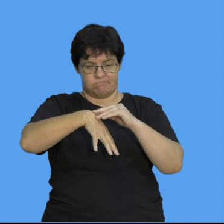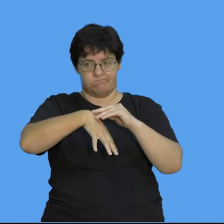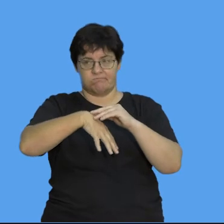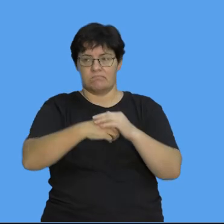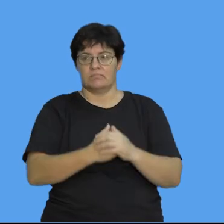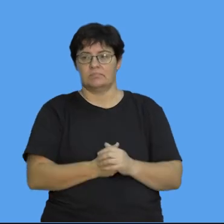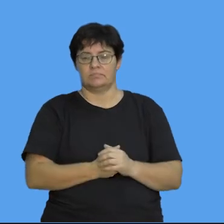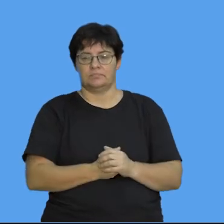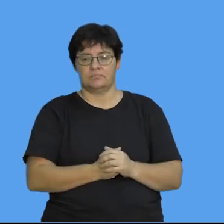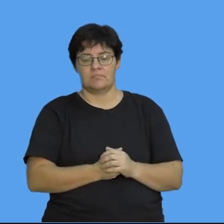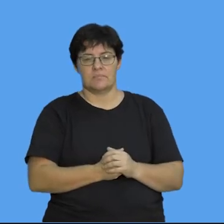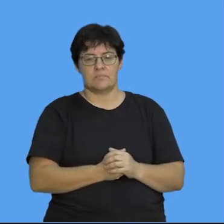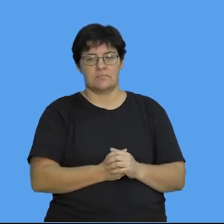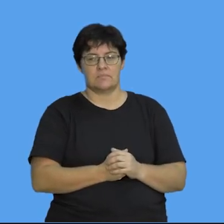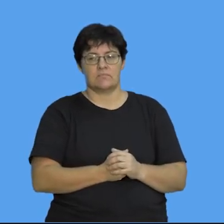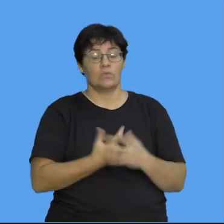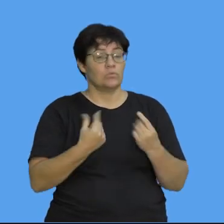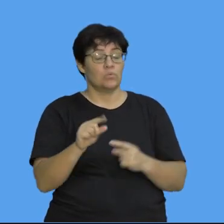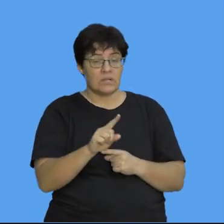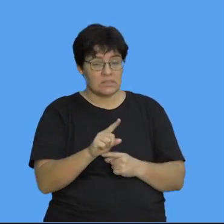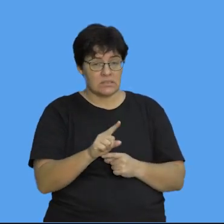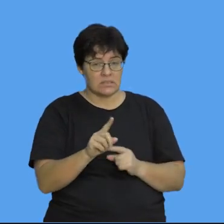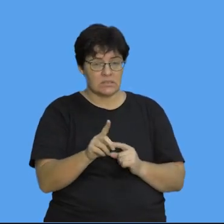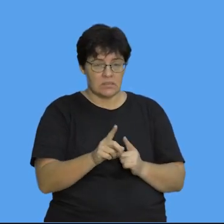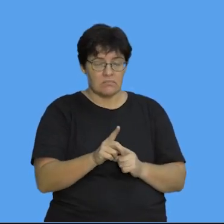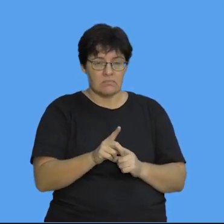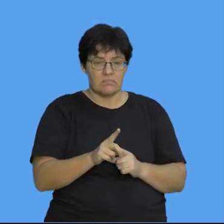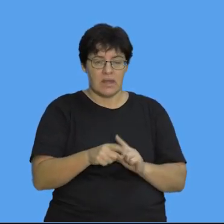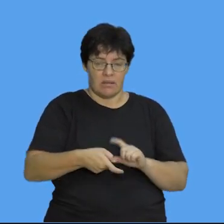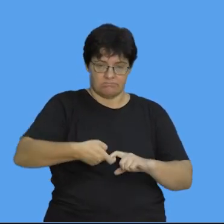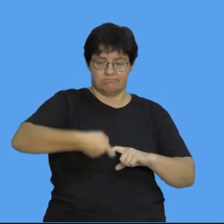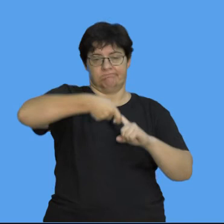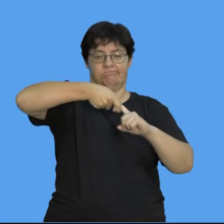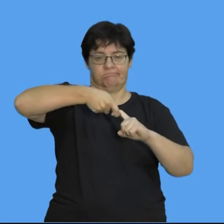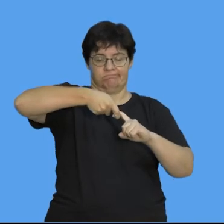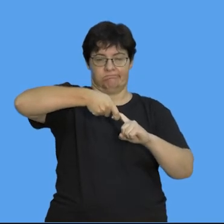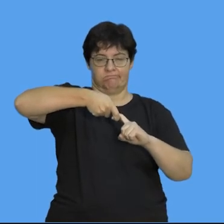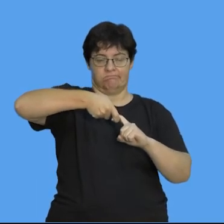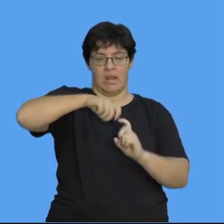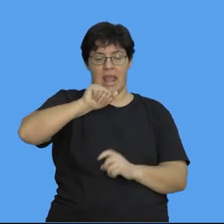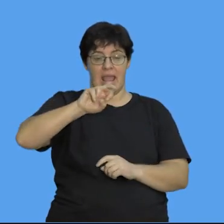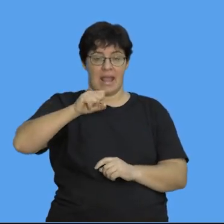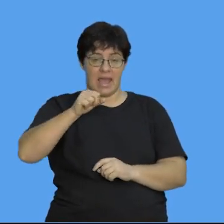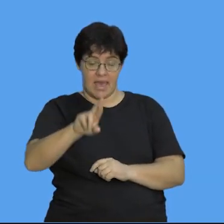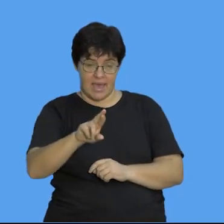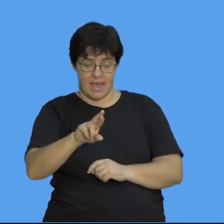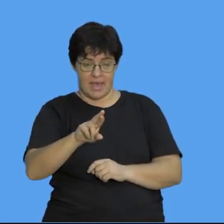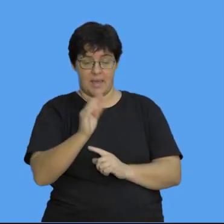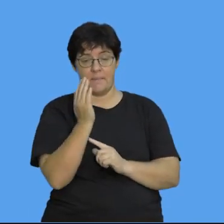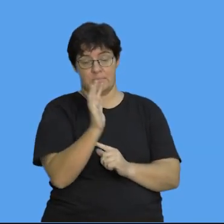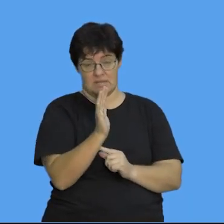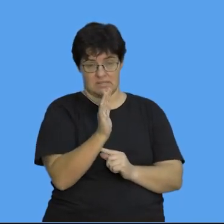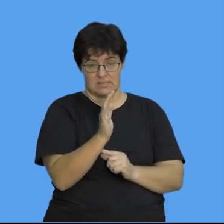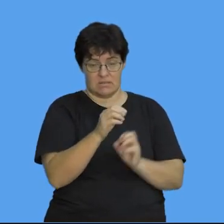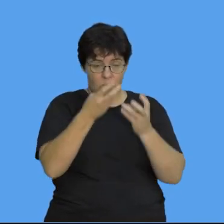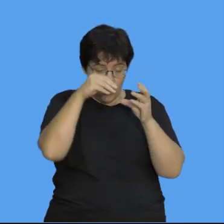Roots grow from the stem, and what does it do? It anchors. It anchors the plant